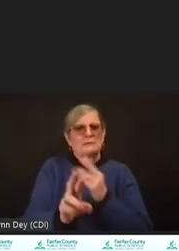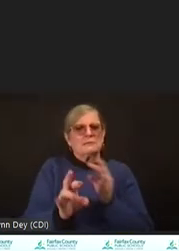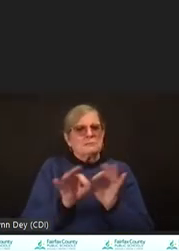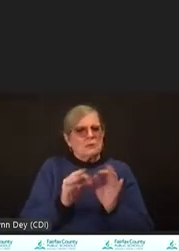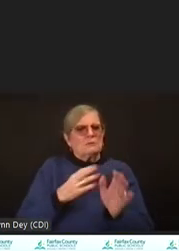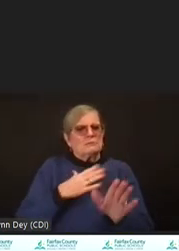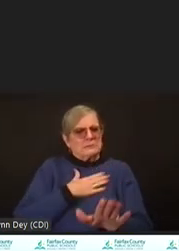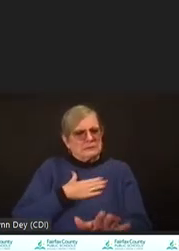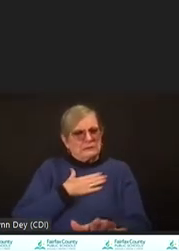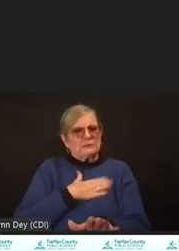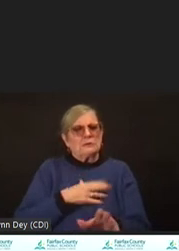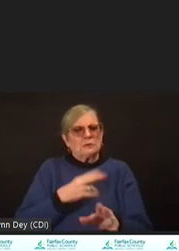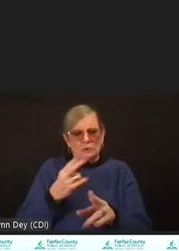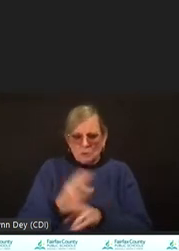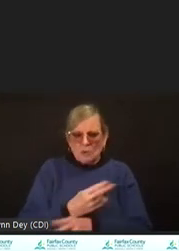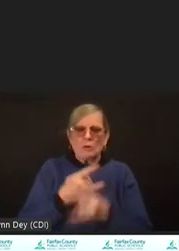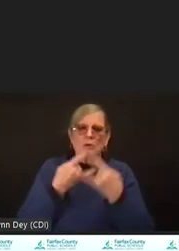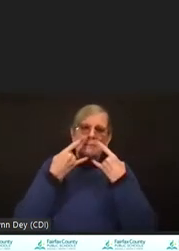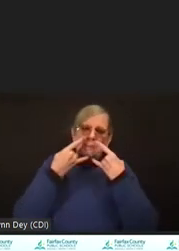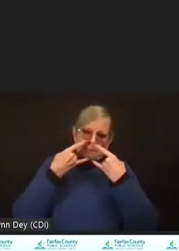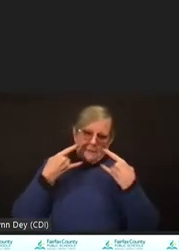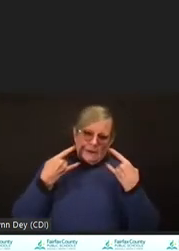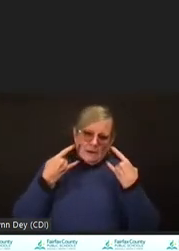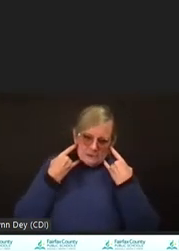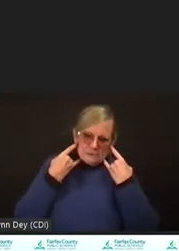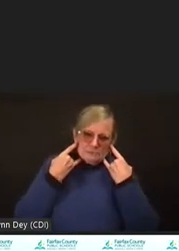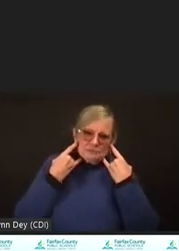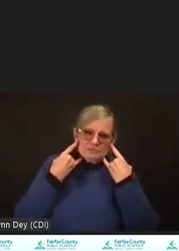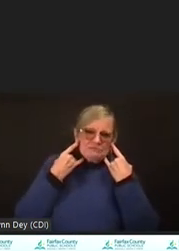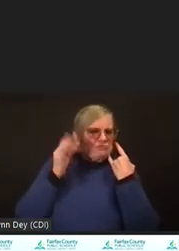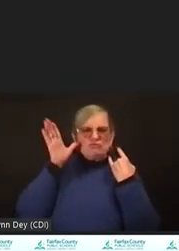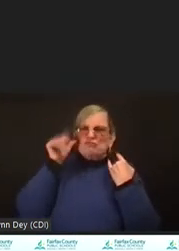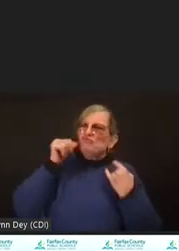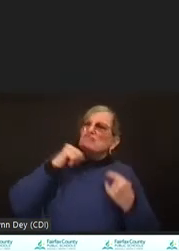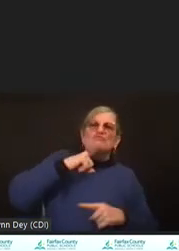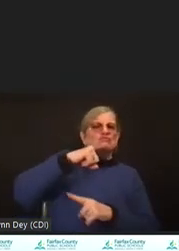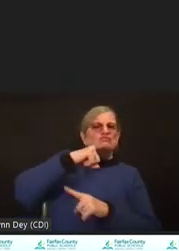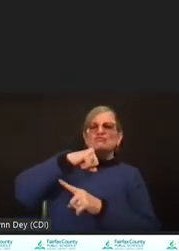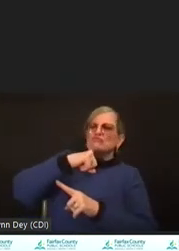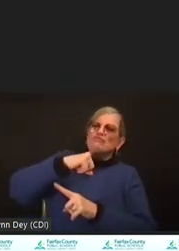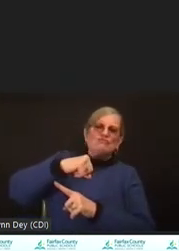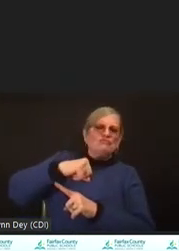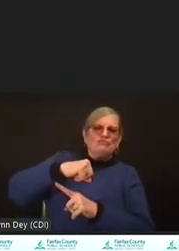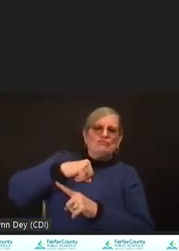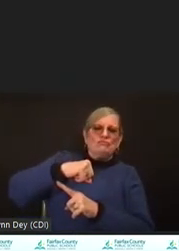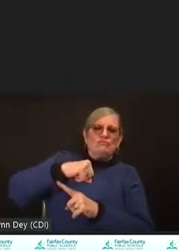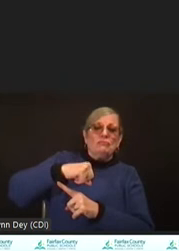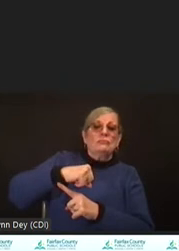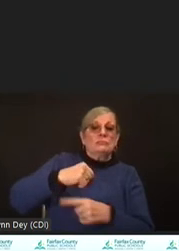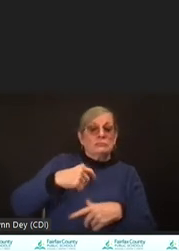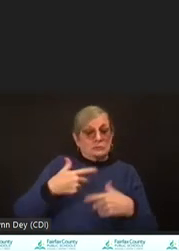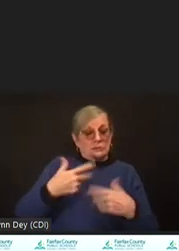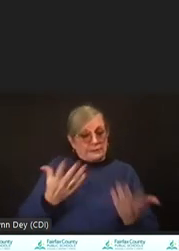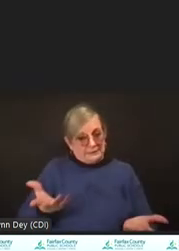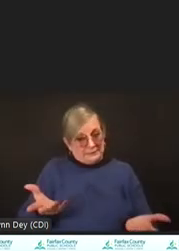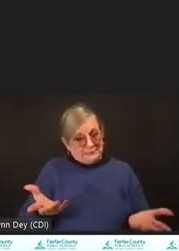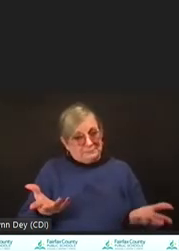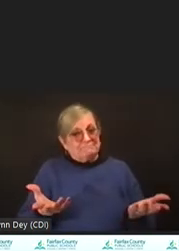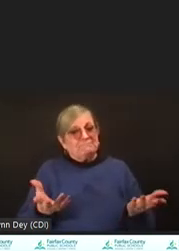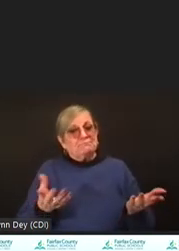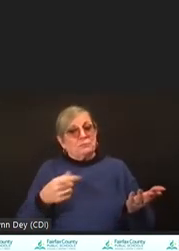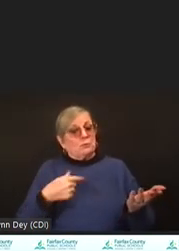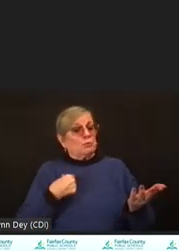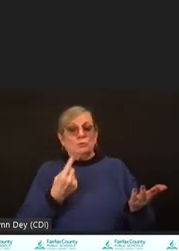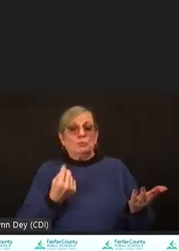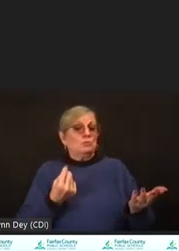face masks. If there are still challenges with compliance after that redirection with that particular staff member, then we would solicit the